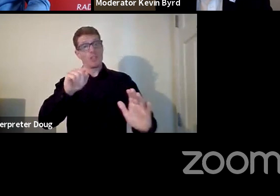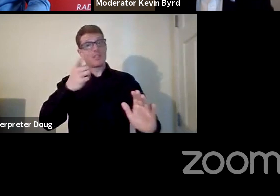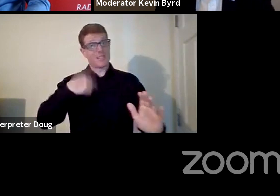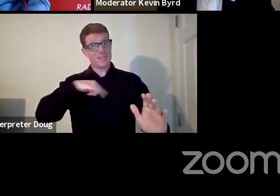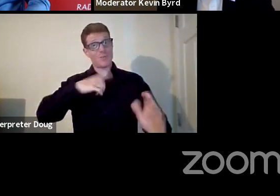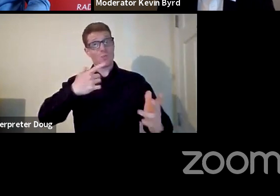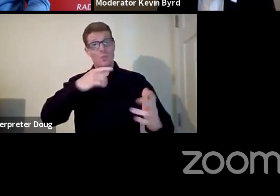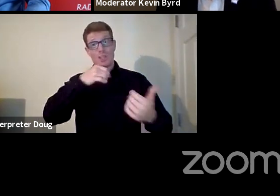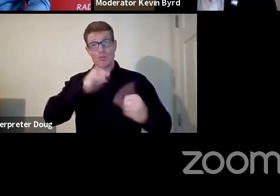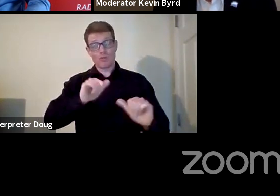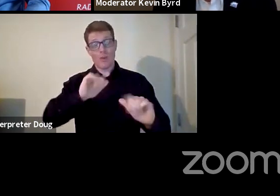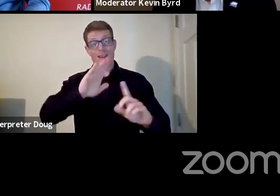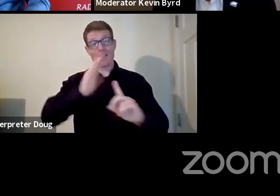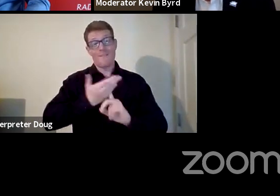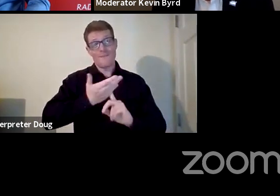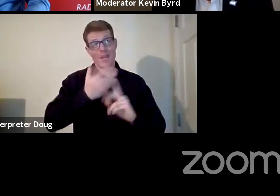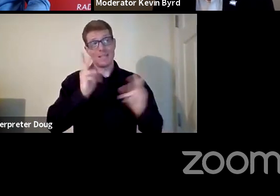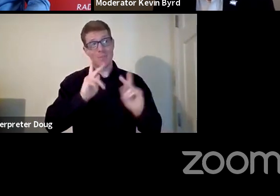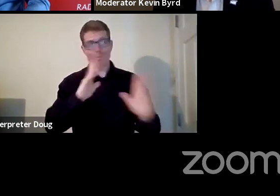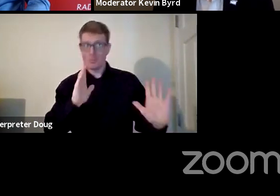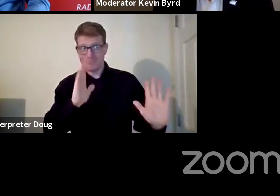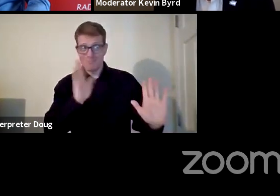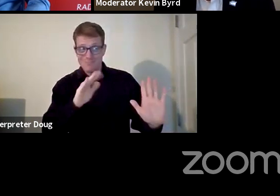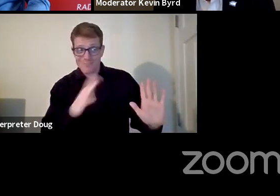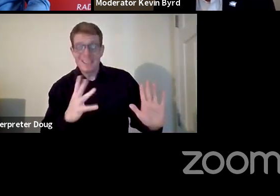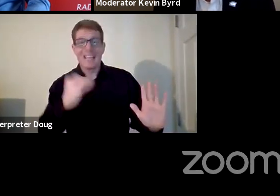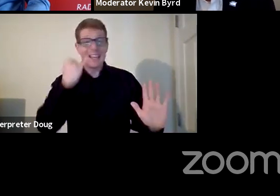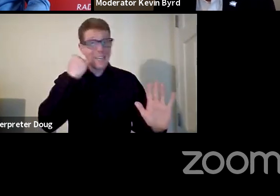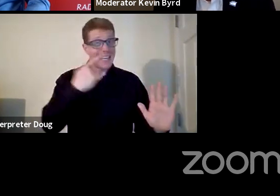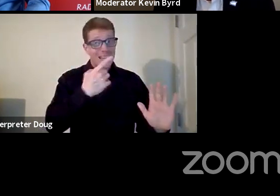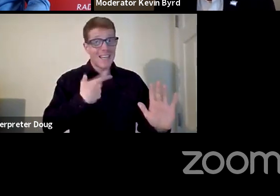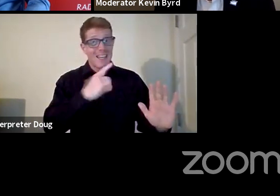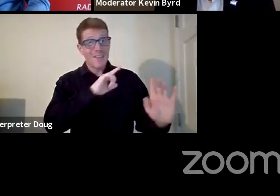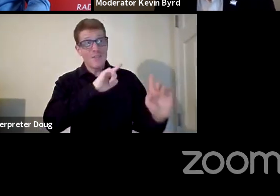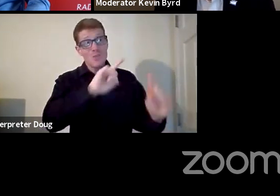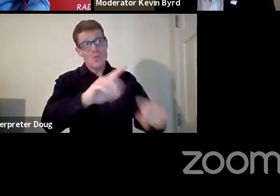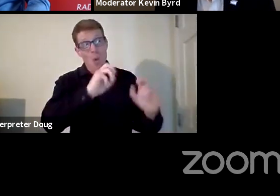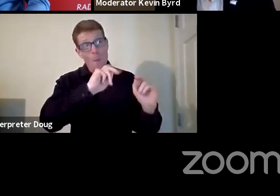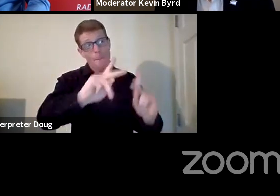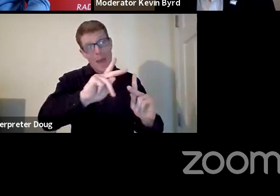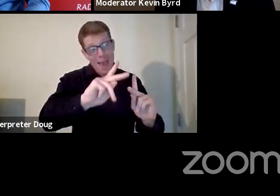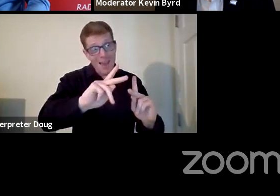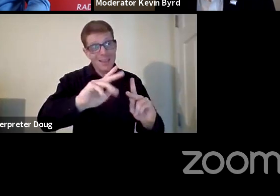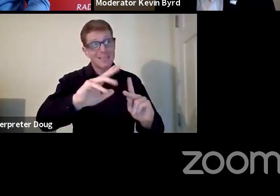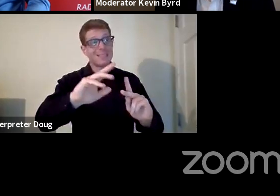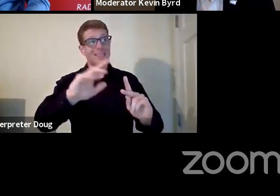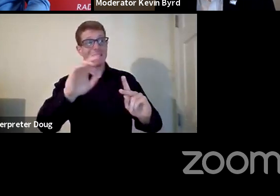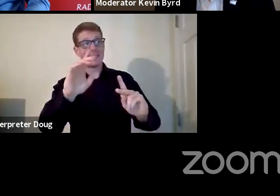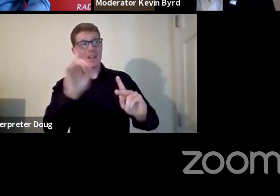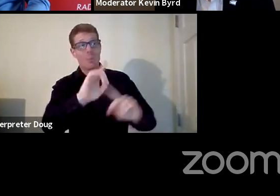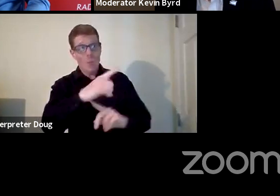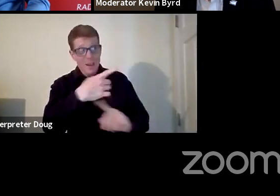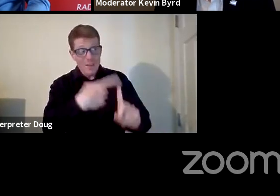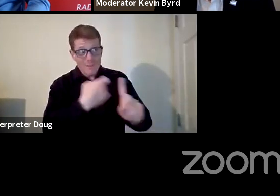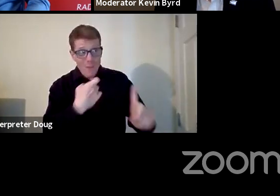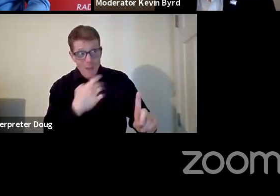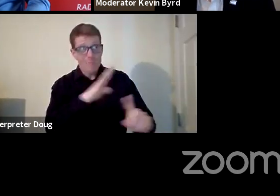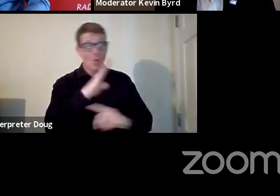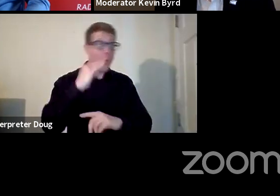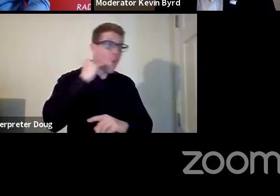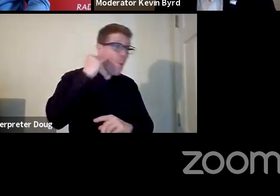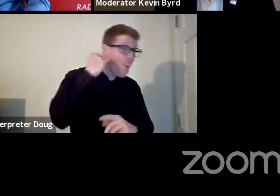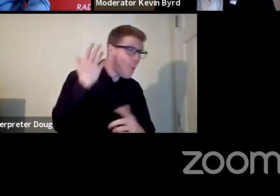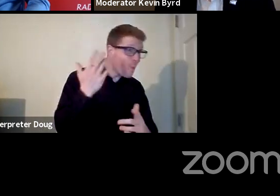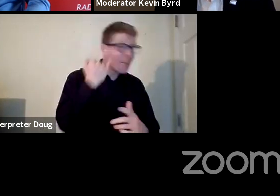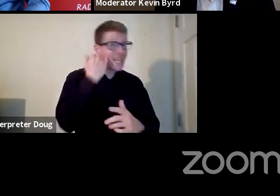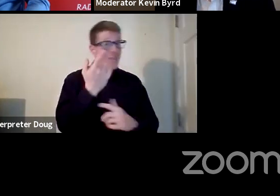around, but we're telling folks that if they are going to a place where there's an outbreak, they really need to report it,